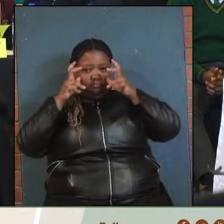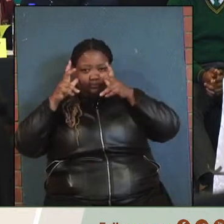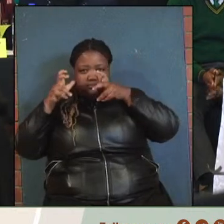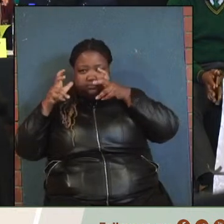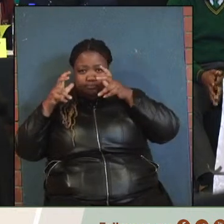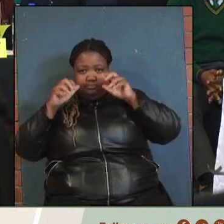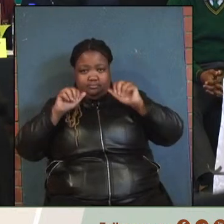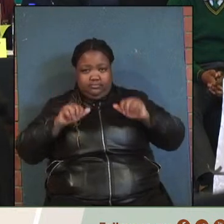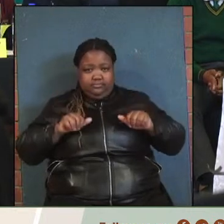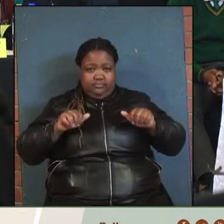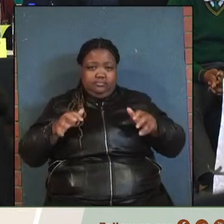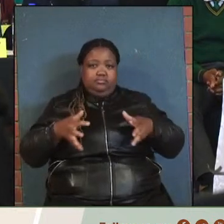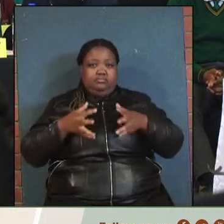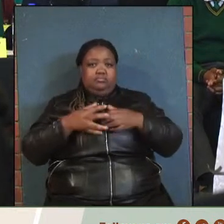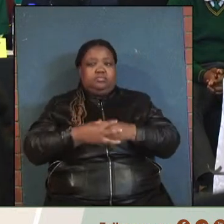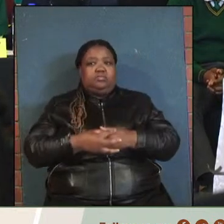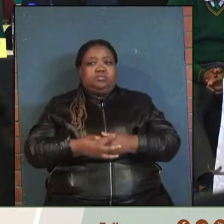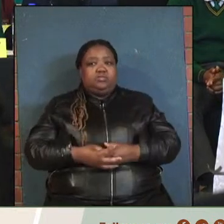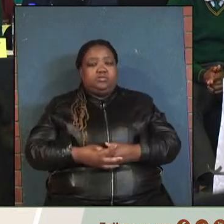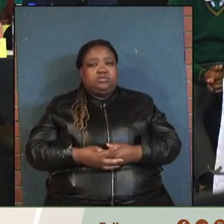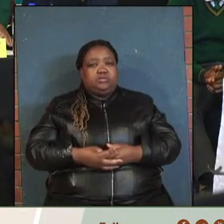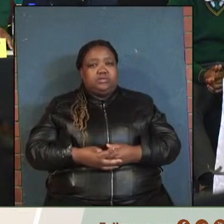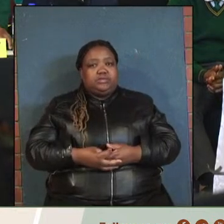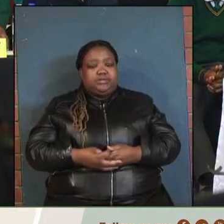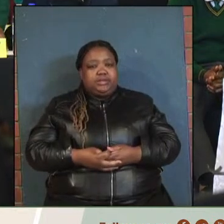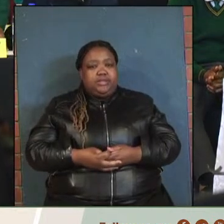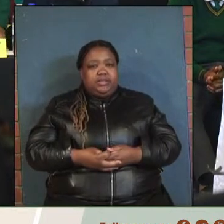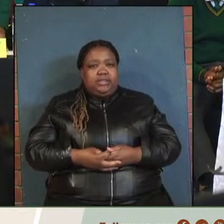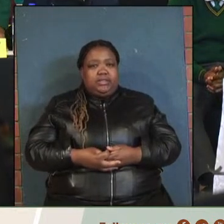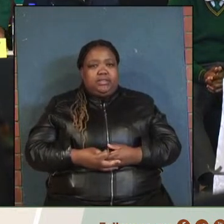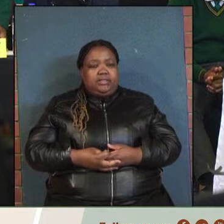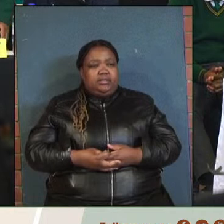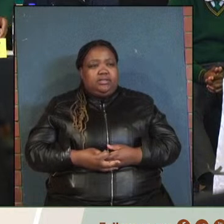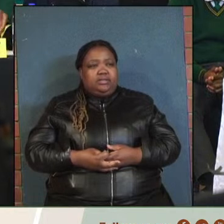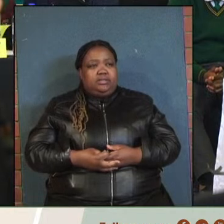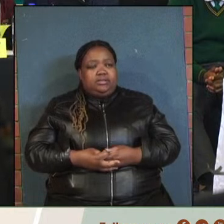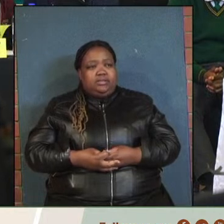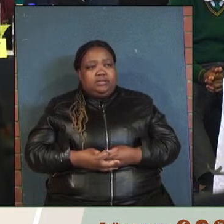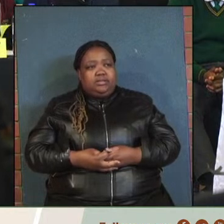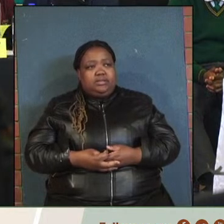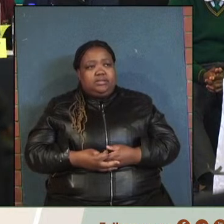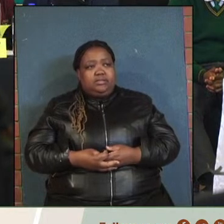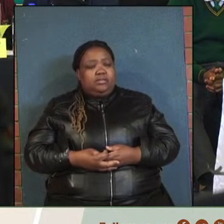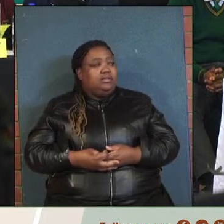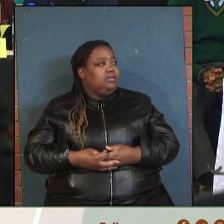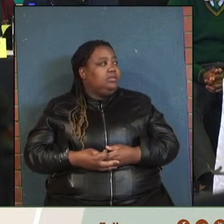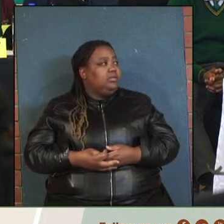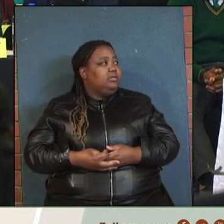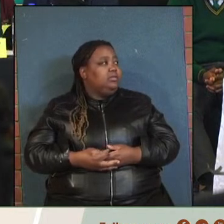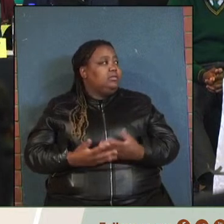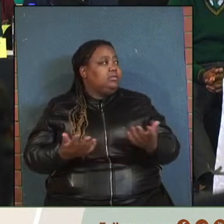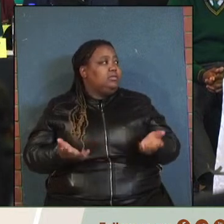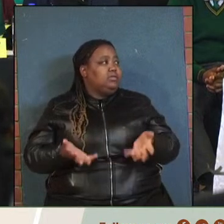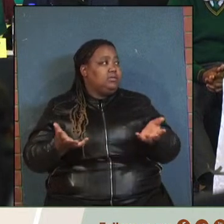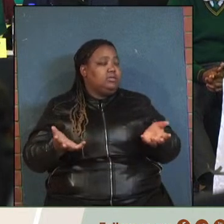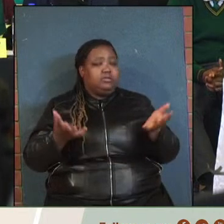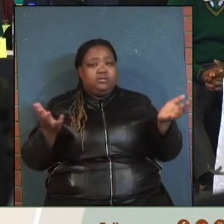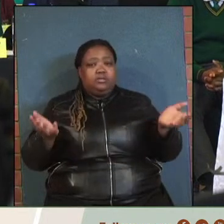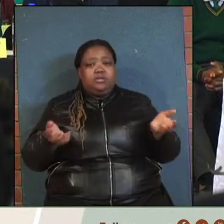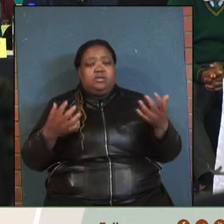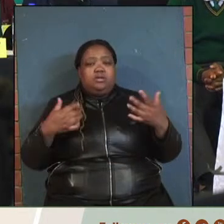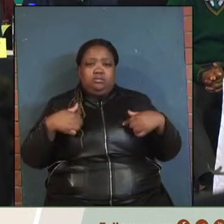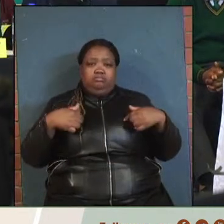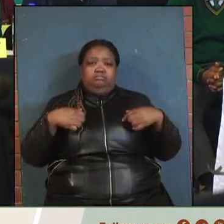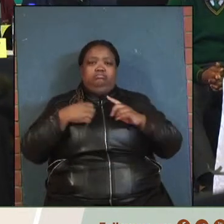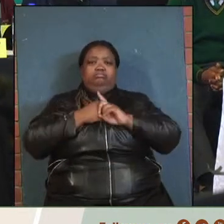motion without notice, your commission, I haven't heard any value come out. Like, if I was going through abuse,